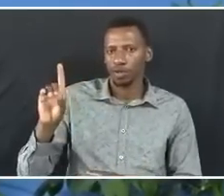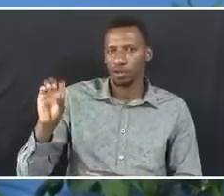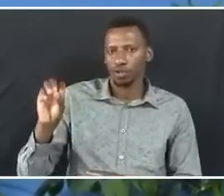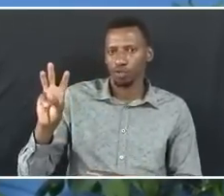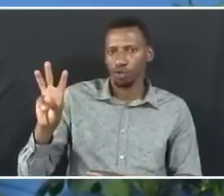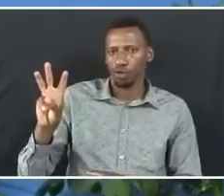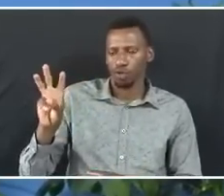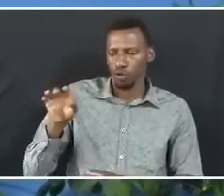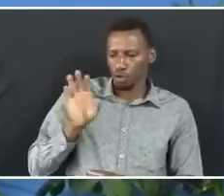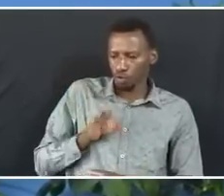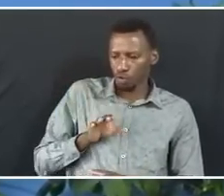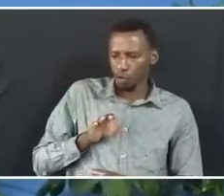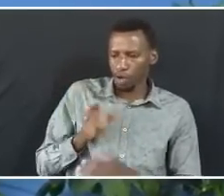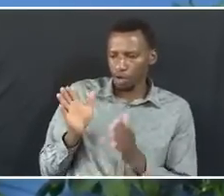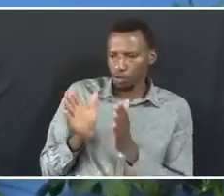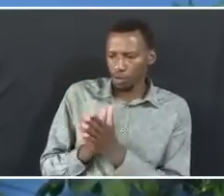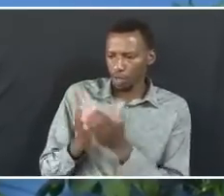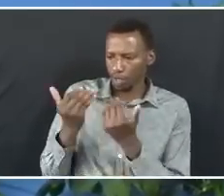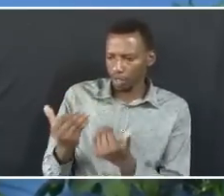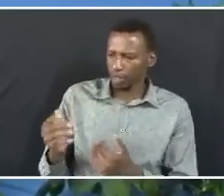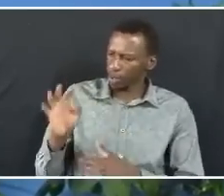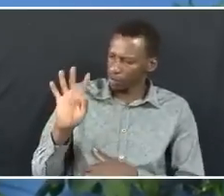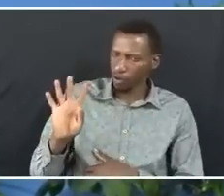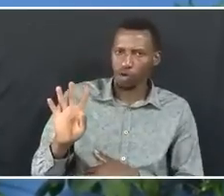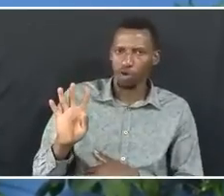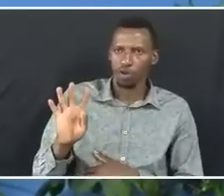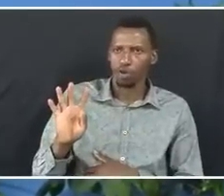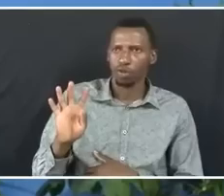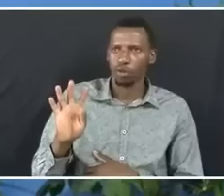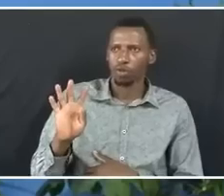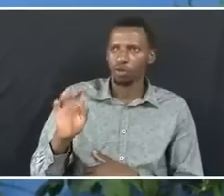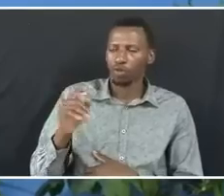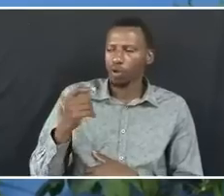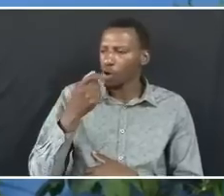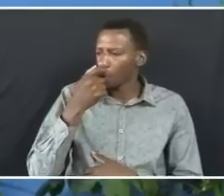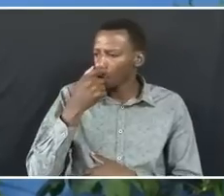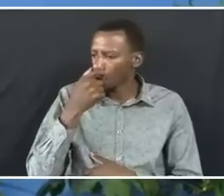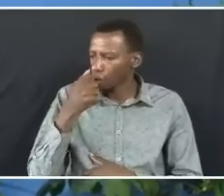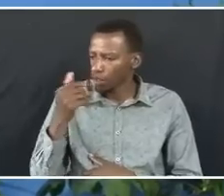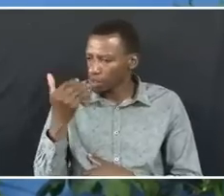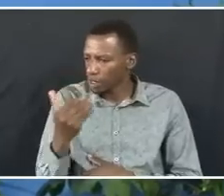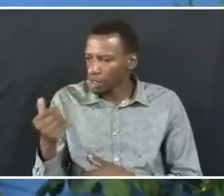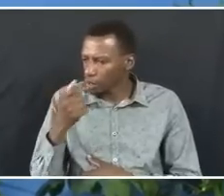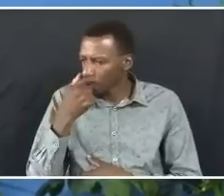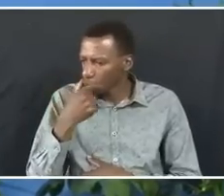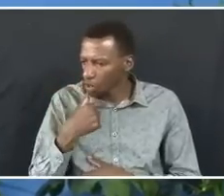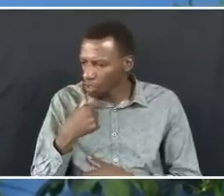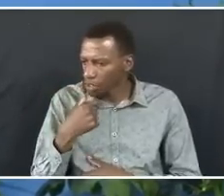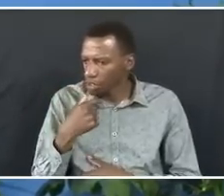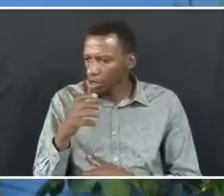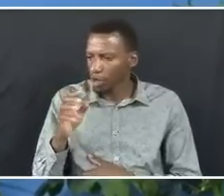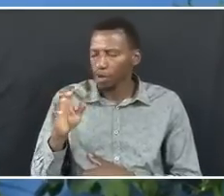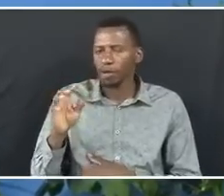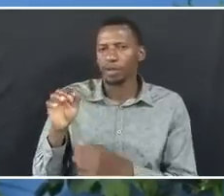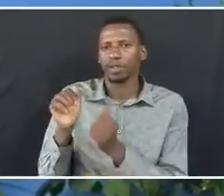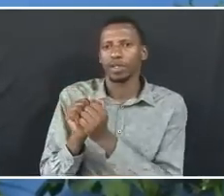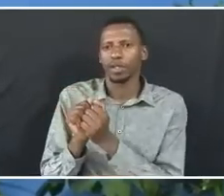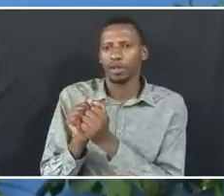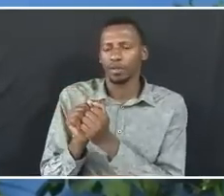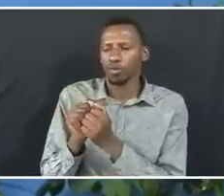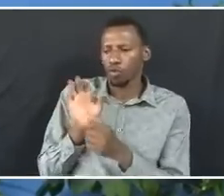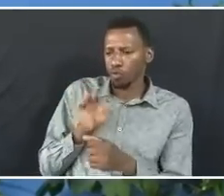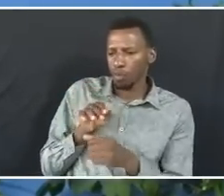can be left with children, four of them, the oldest is only 10, and she can keep her husband's